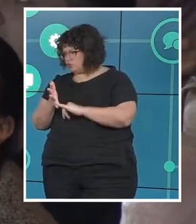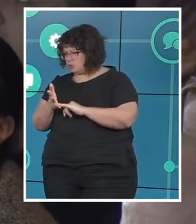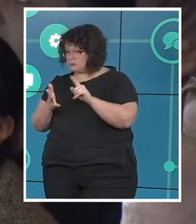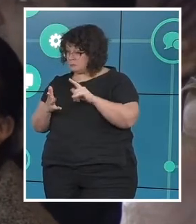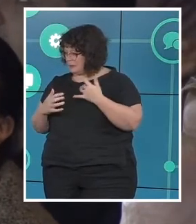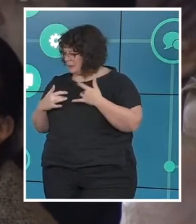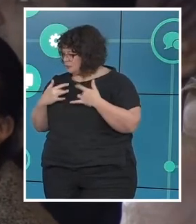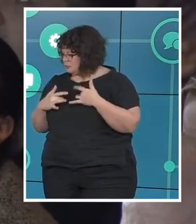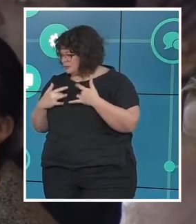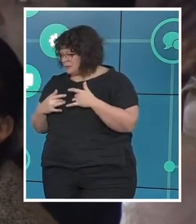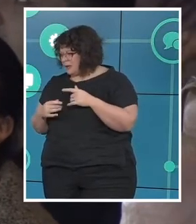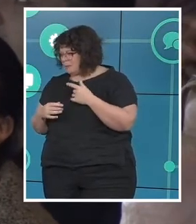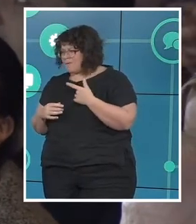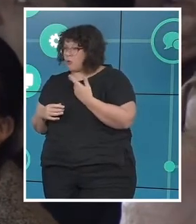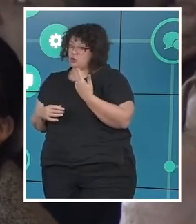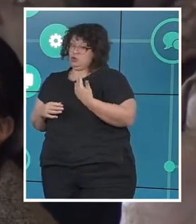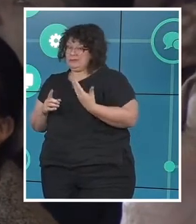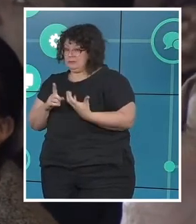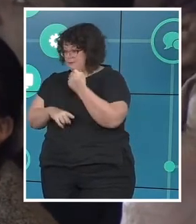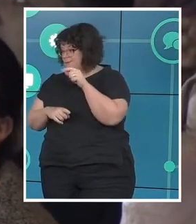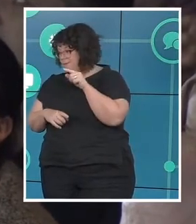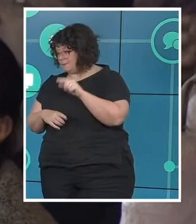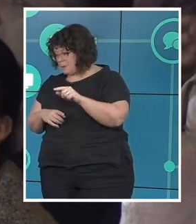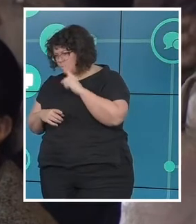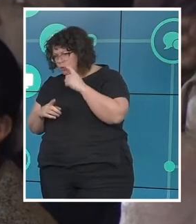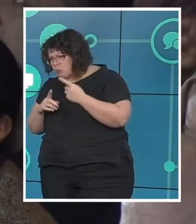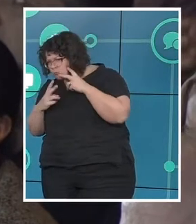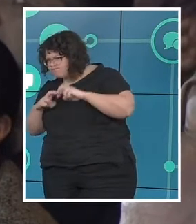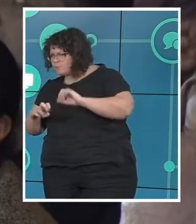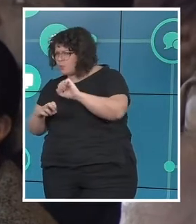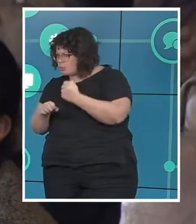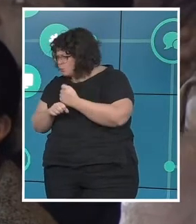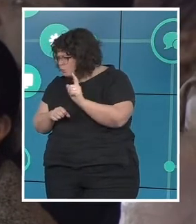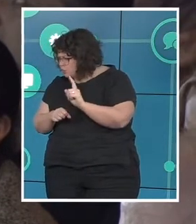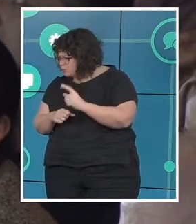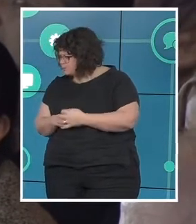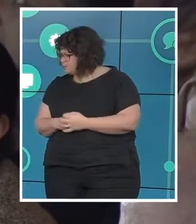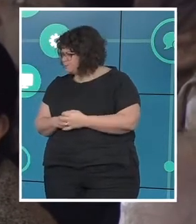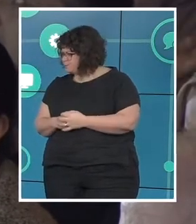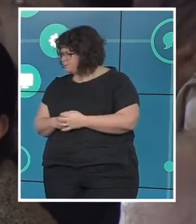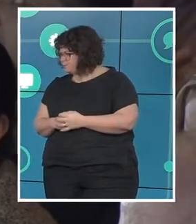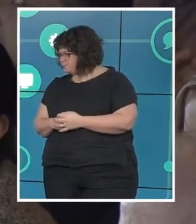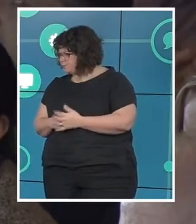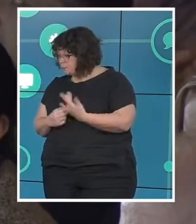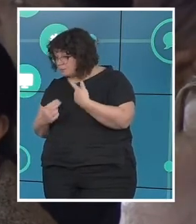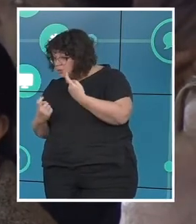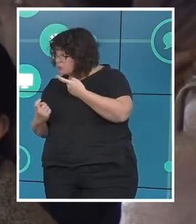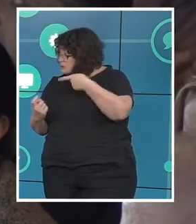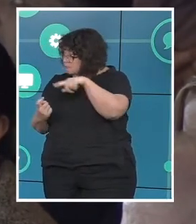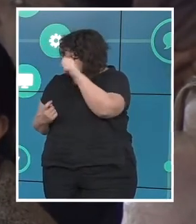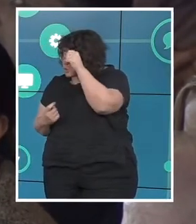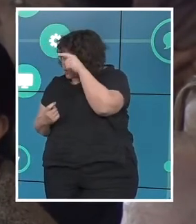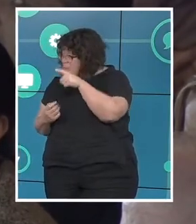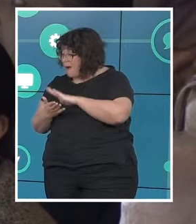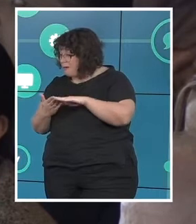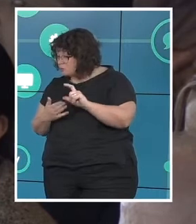what they're doing. So I'm curious to know if anyone knows about that. And I'm also, I still, from looking at that, don't feel that they've